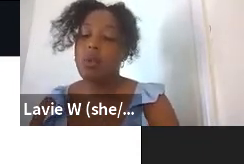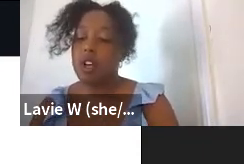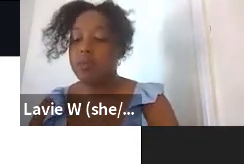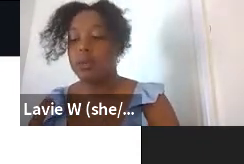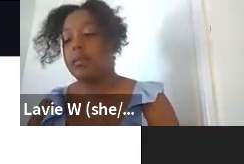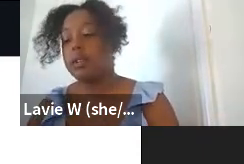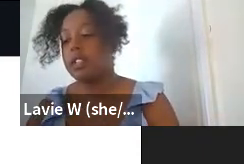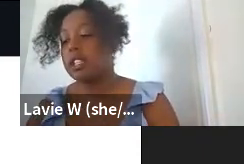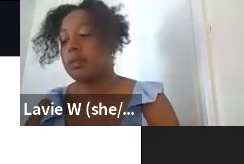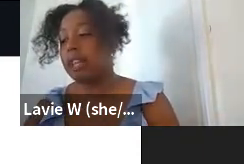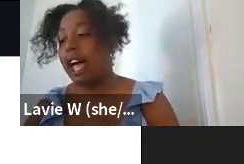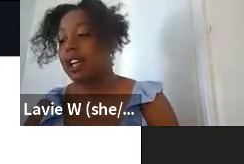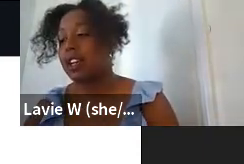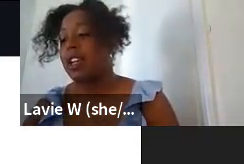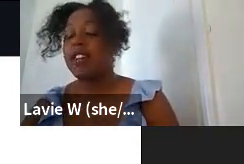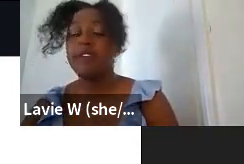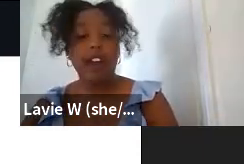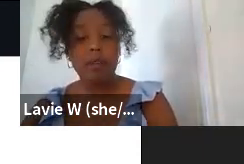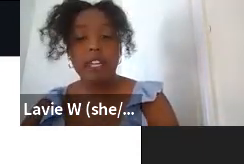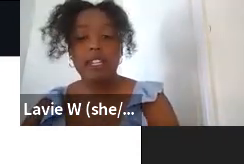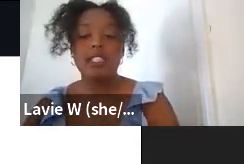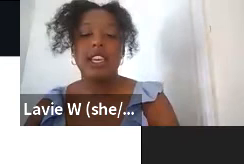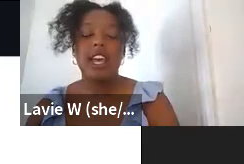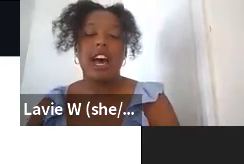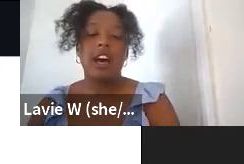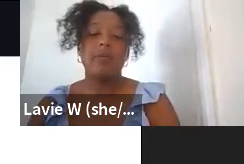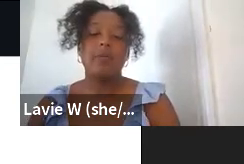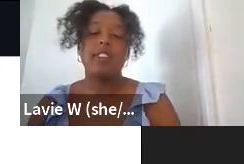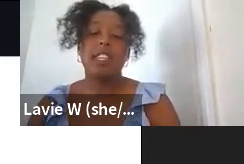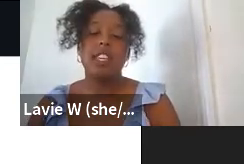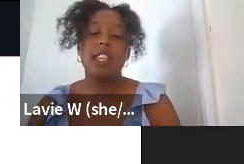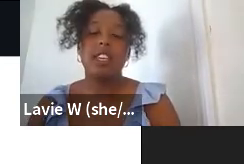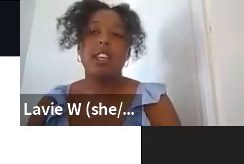because it was a predominantly Black environment,